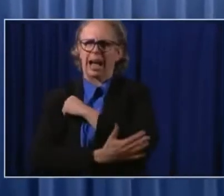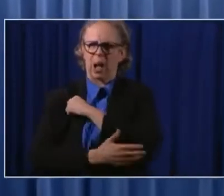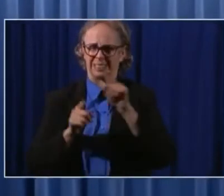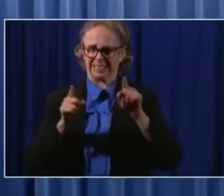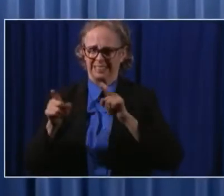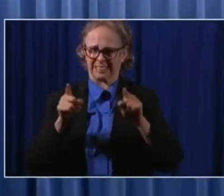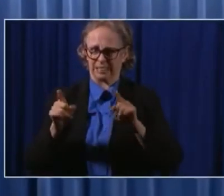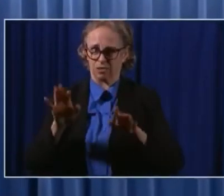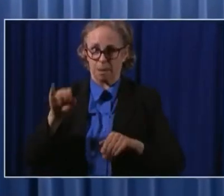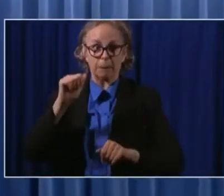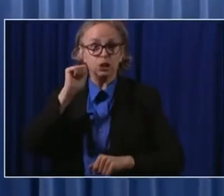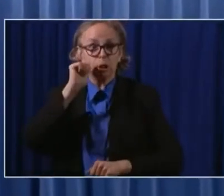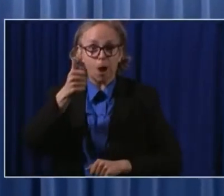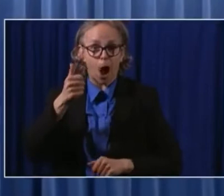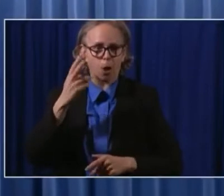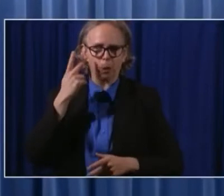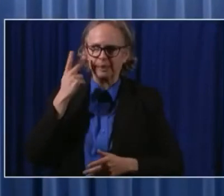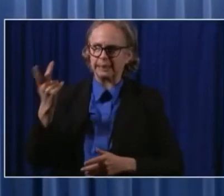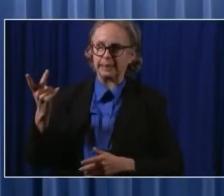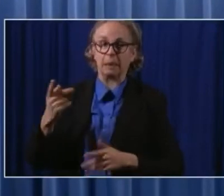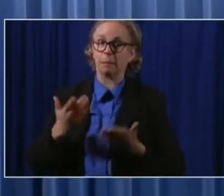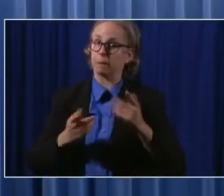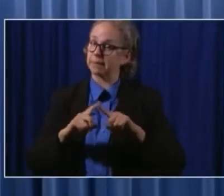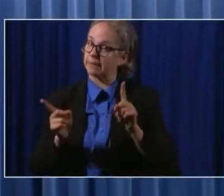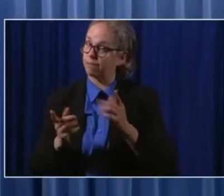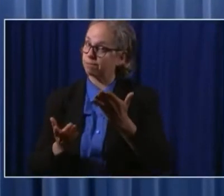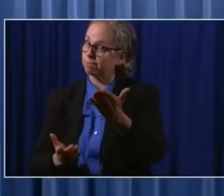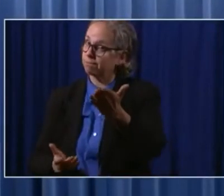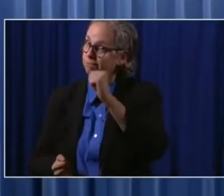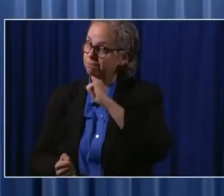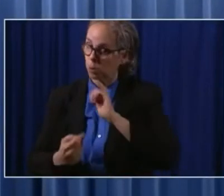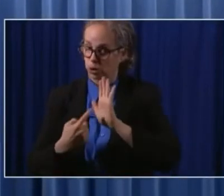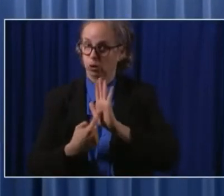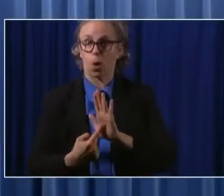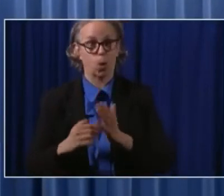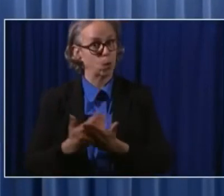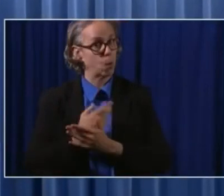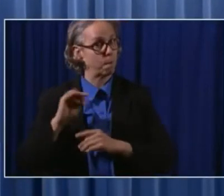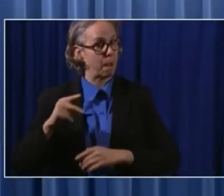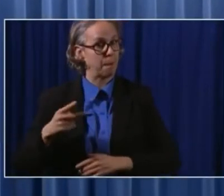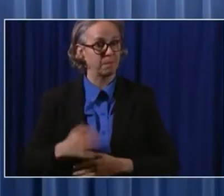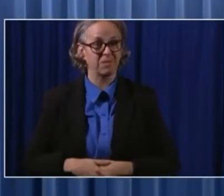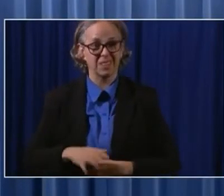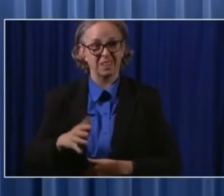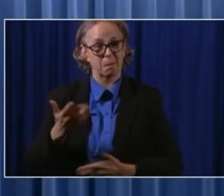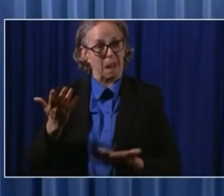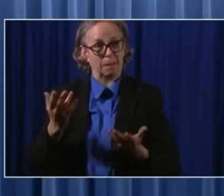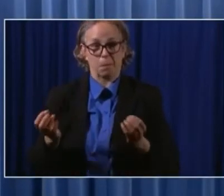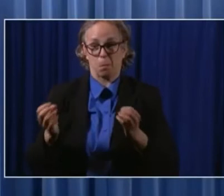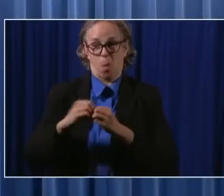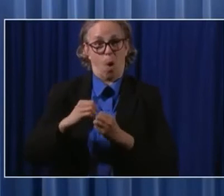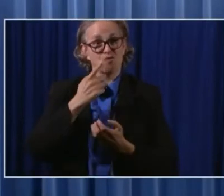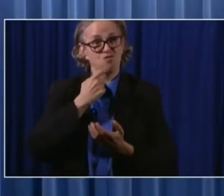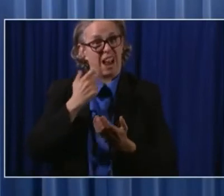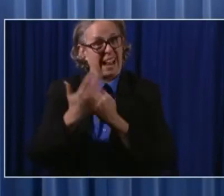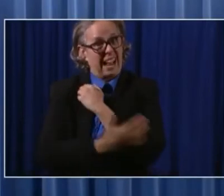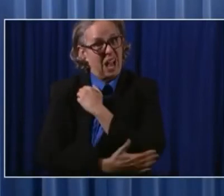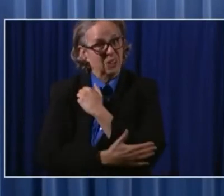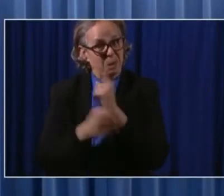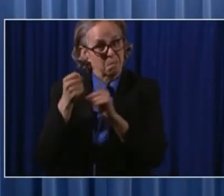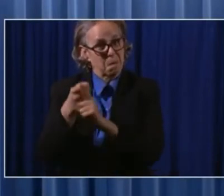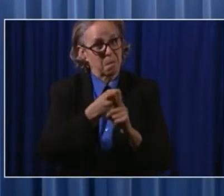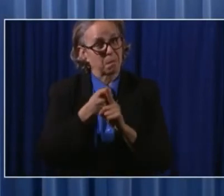some indication already in the preliminary data that you're going to see more counties, unfortunately, go red tomorrow. So we'll have some more counties